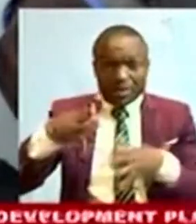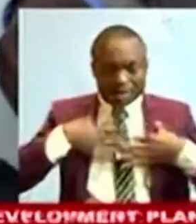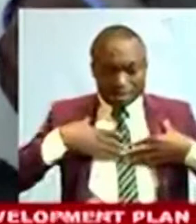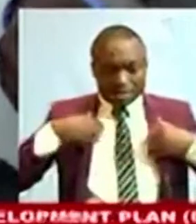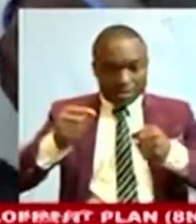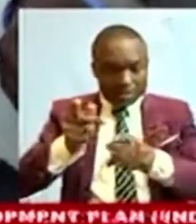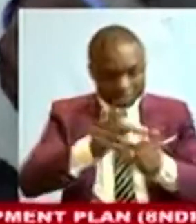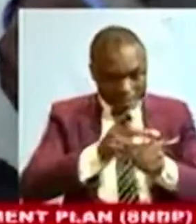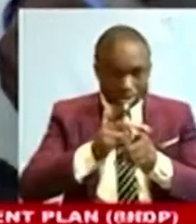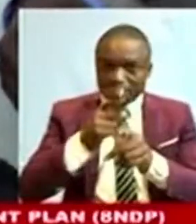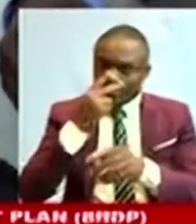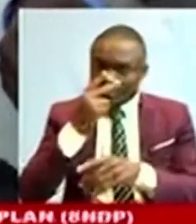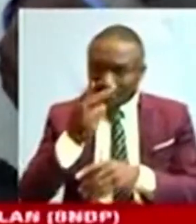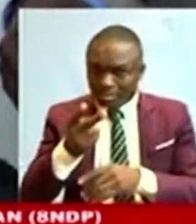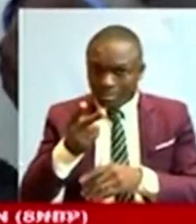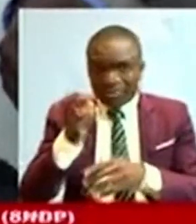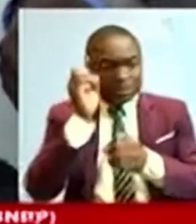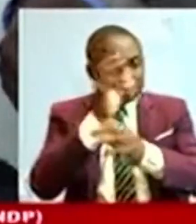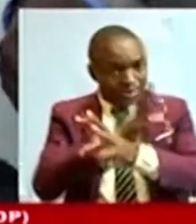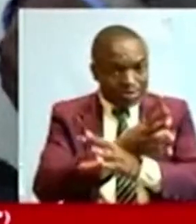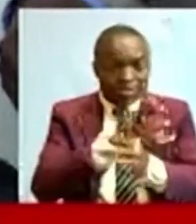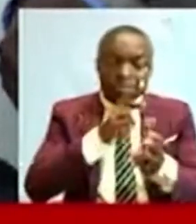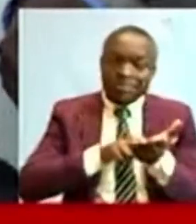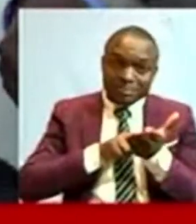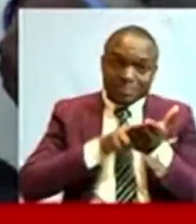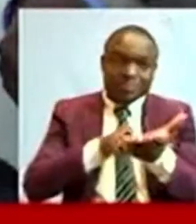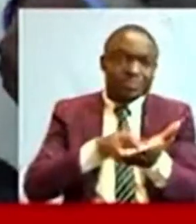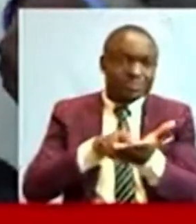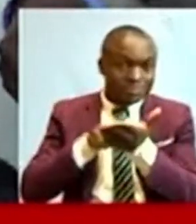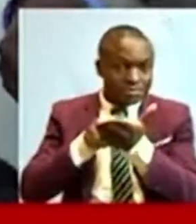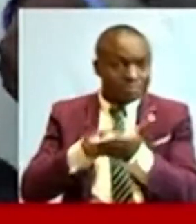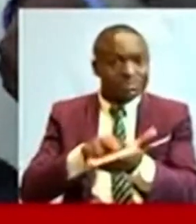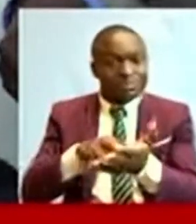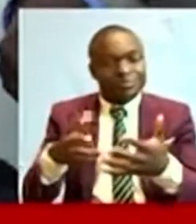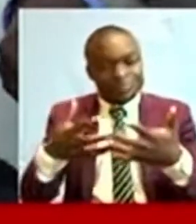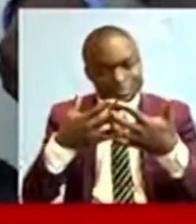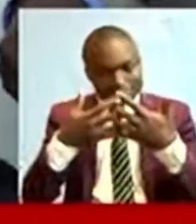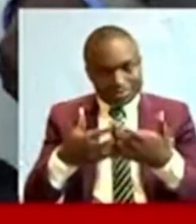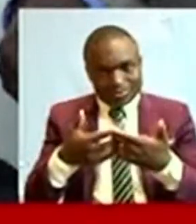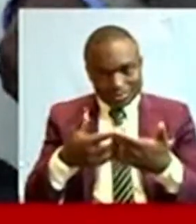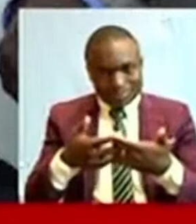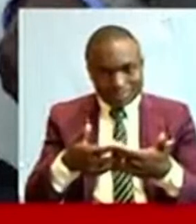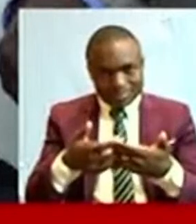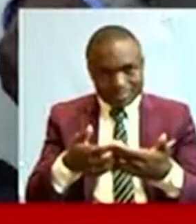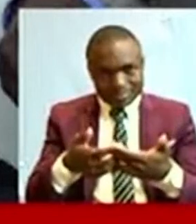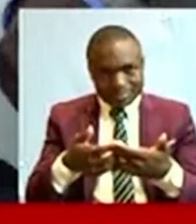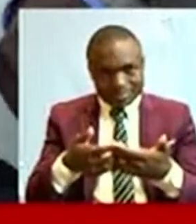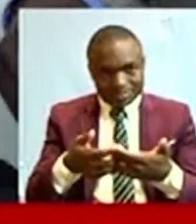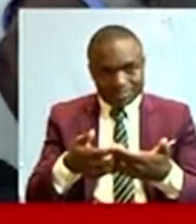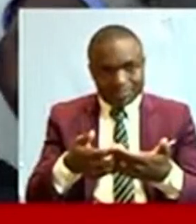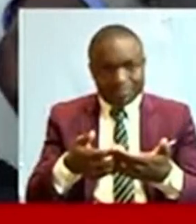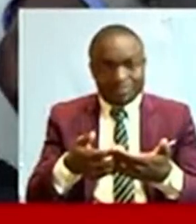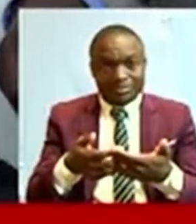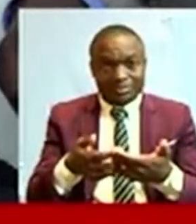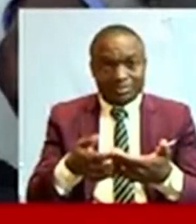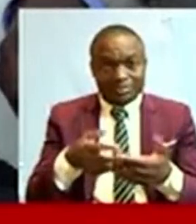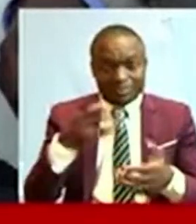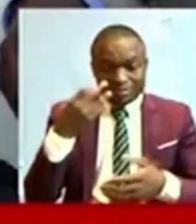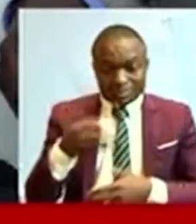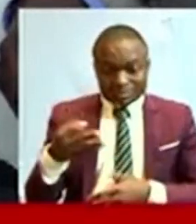specifically look at availability of recommended equipment in